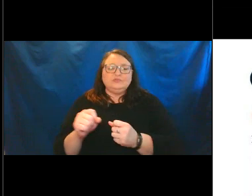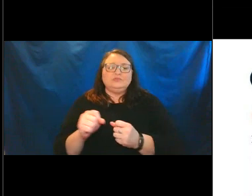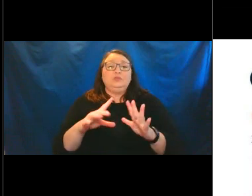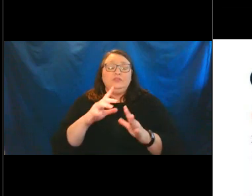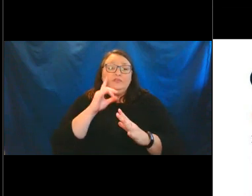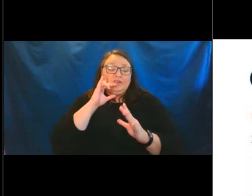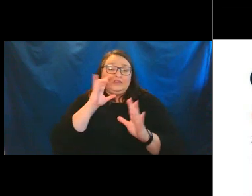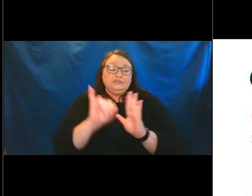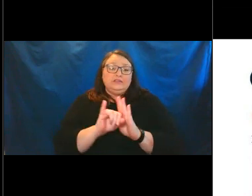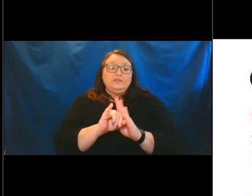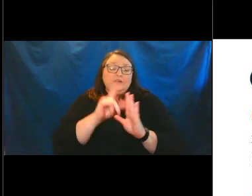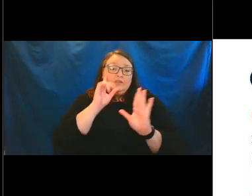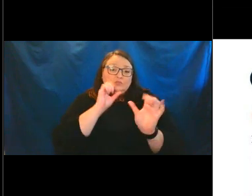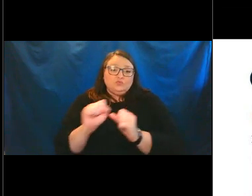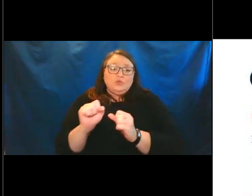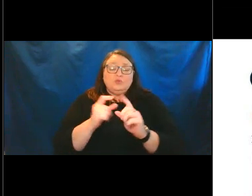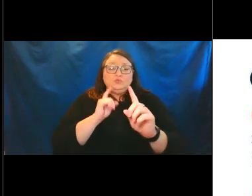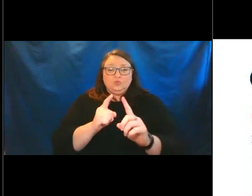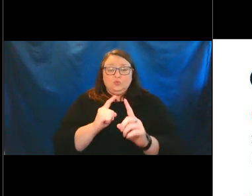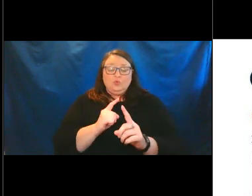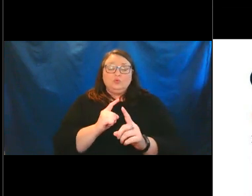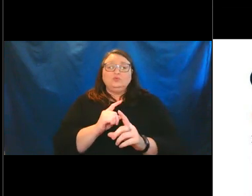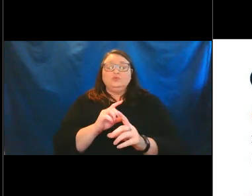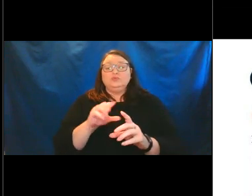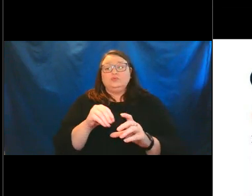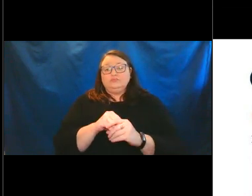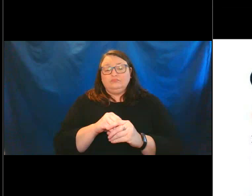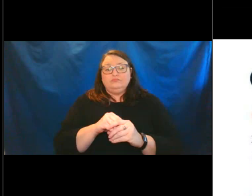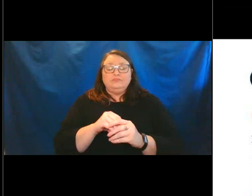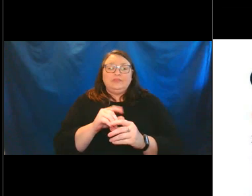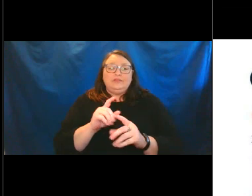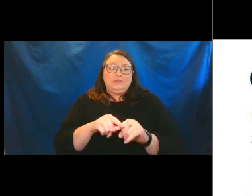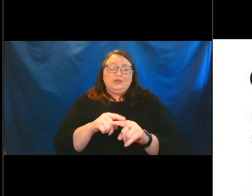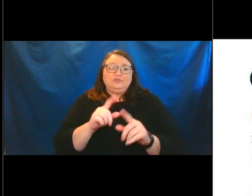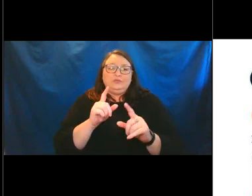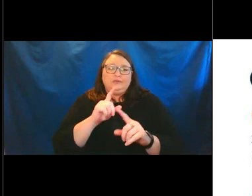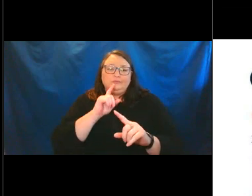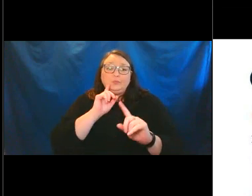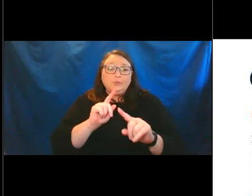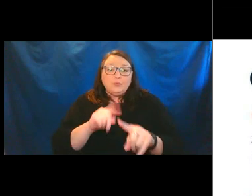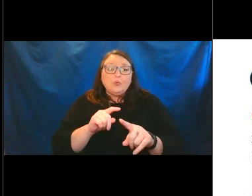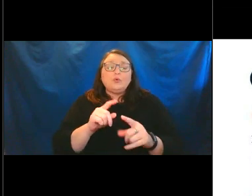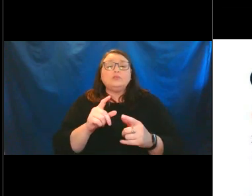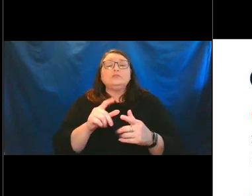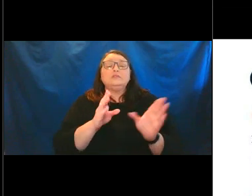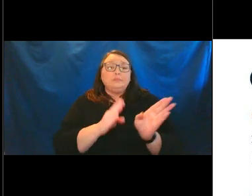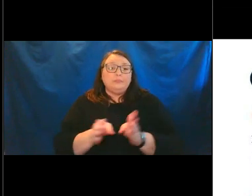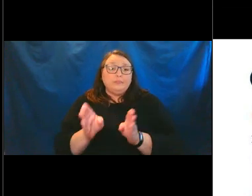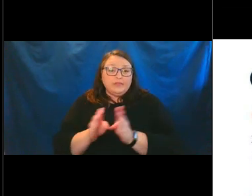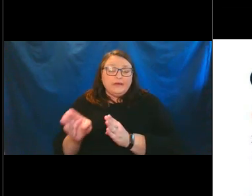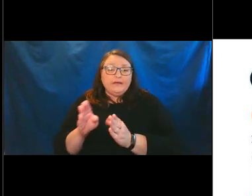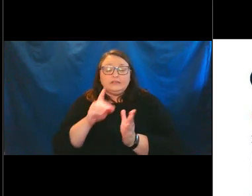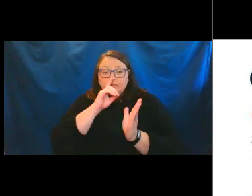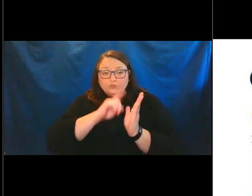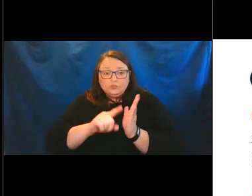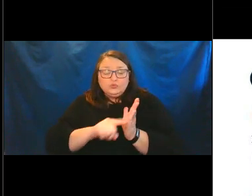goals within each of these strategies based on reports, plans, and studies that have